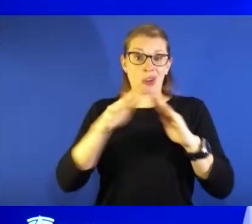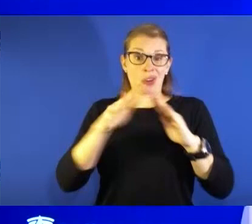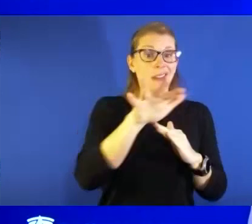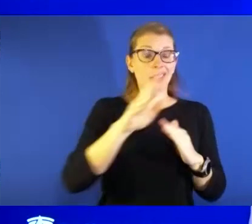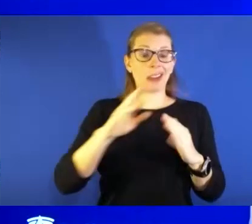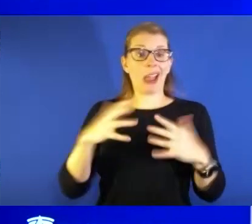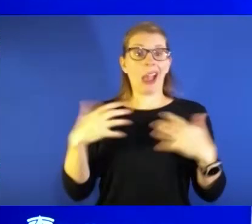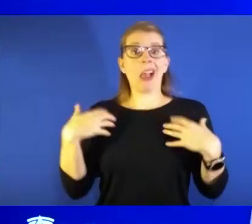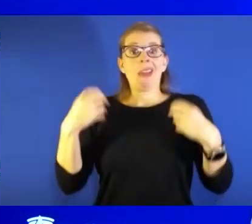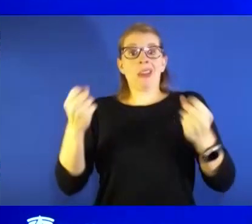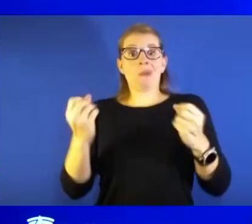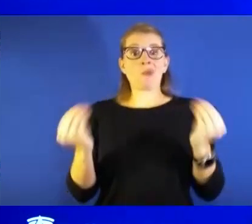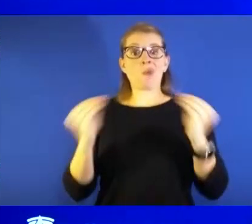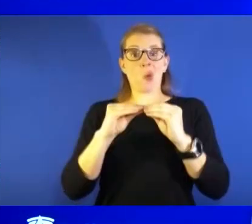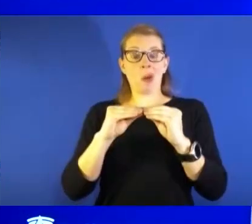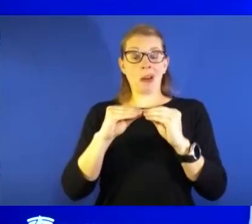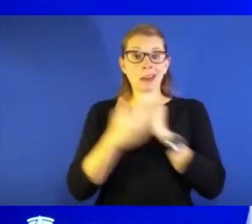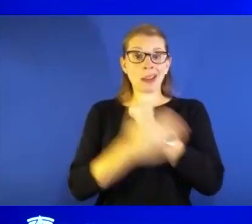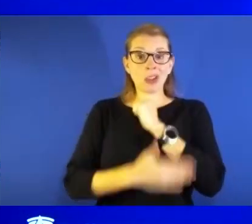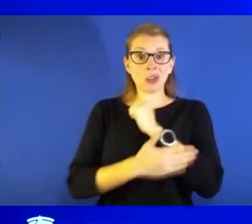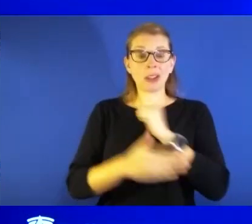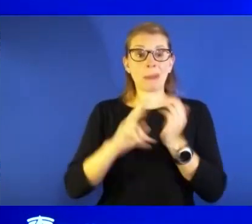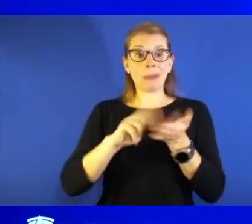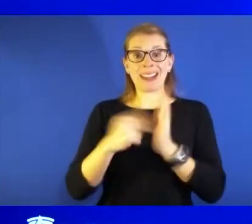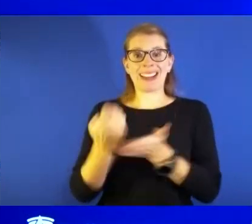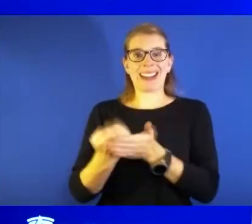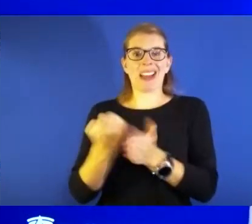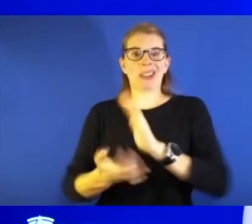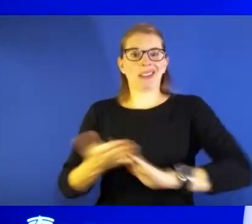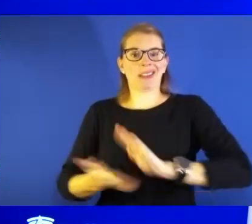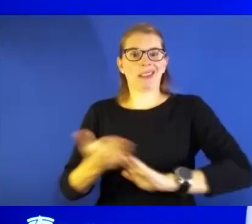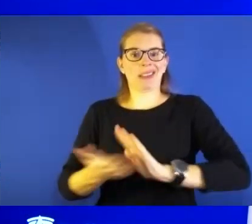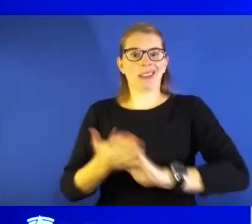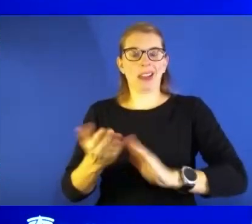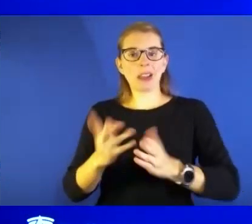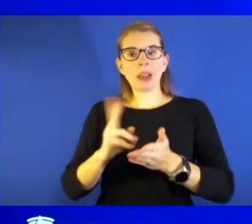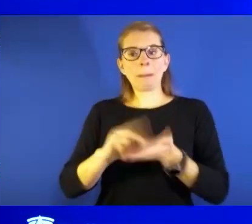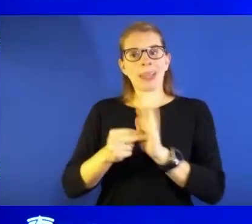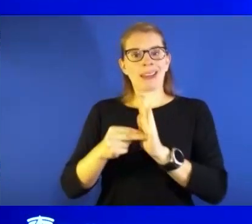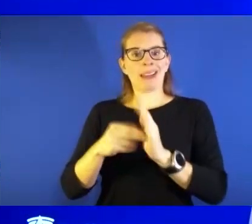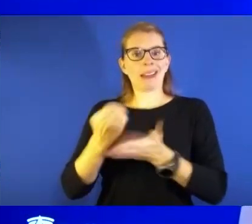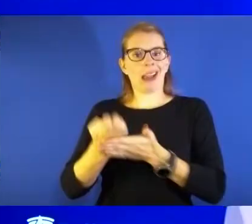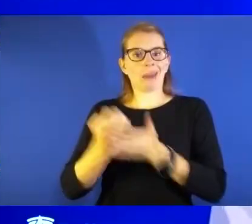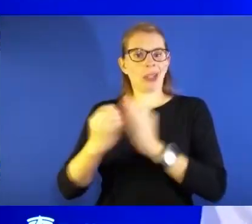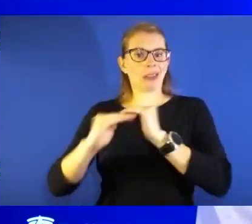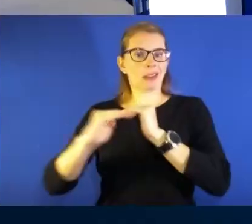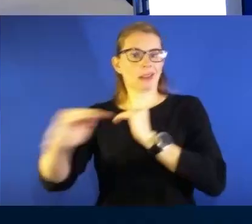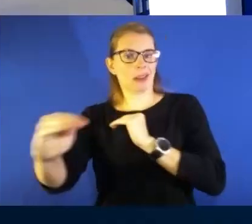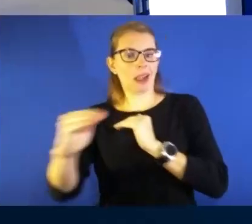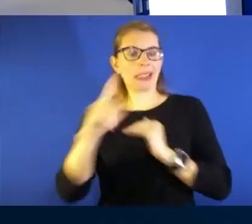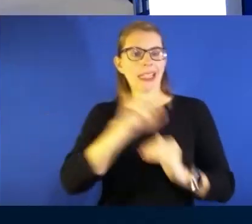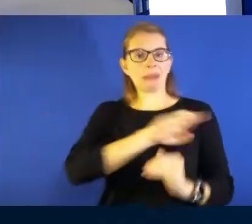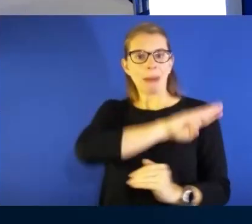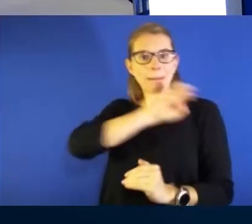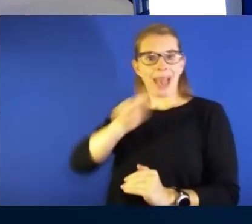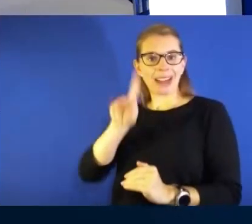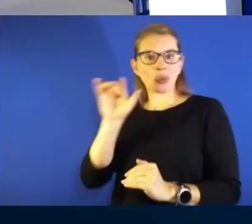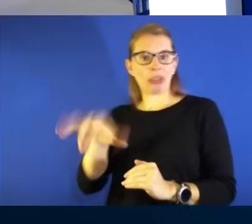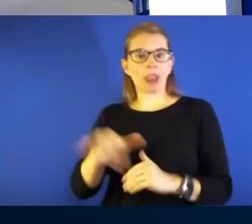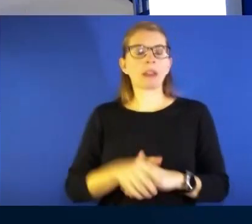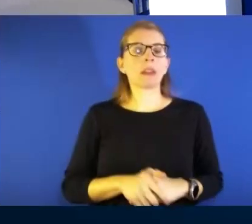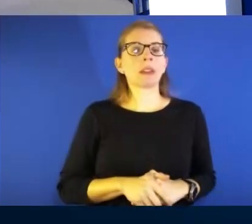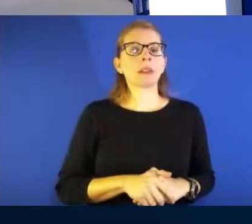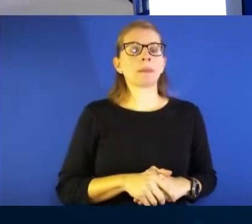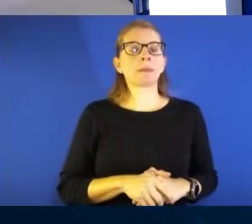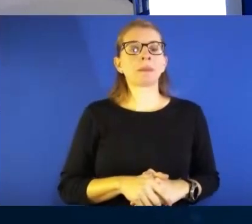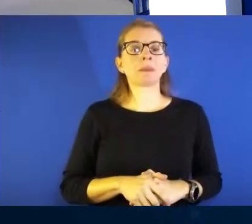countries have better running economies, have more stable economies, and that is what we really need to get back to. Paula is receiving Regeneron